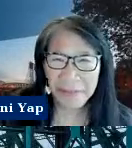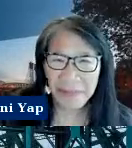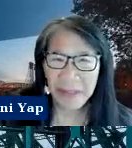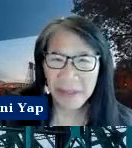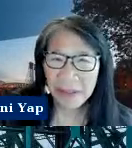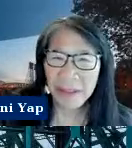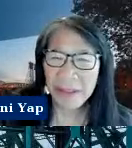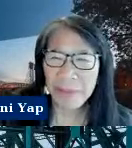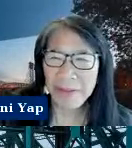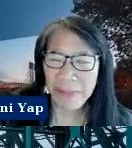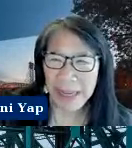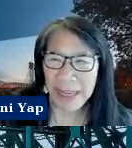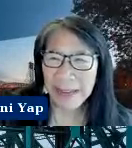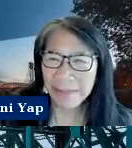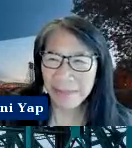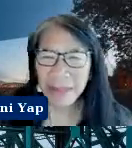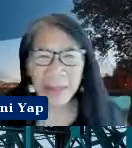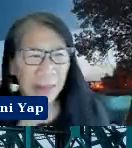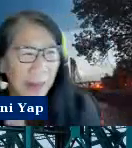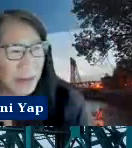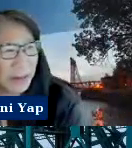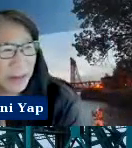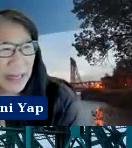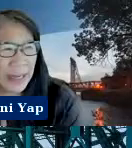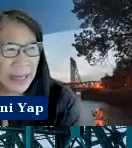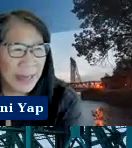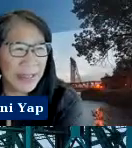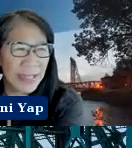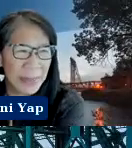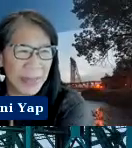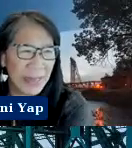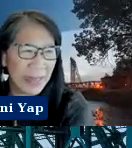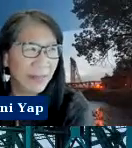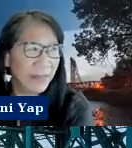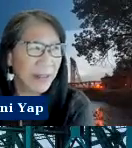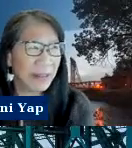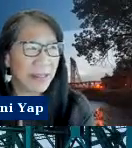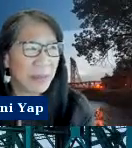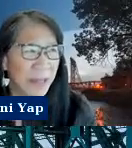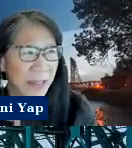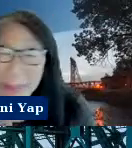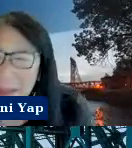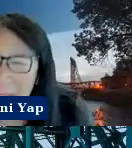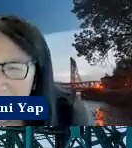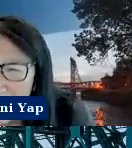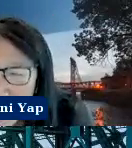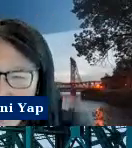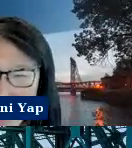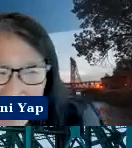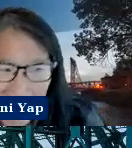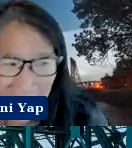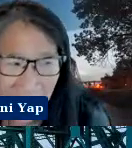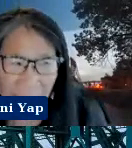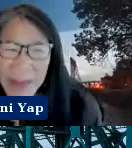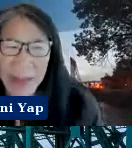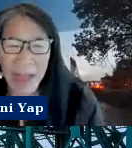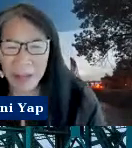Thank you. Welcome, everybody, to the ESG meeting for the Interstate Bridge Replacement